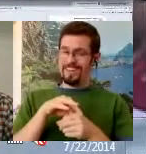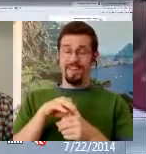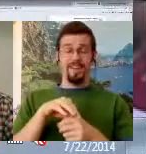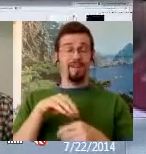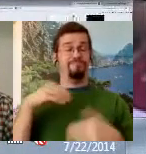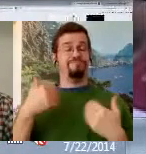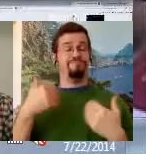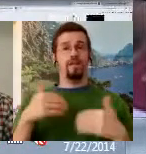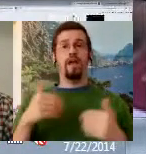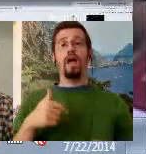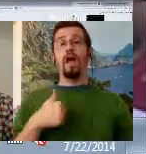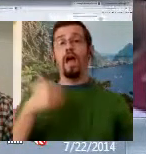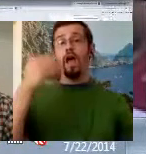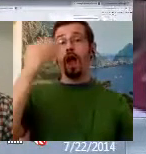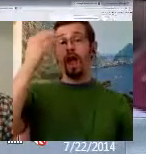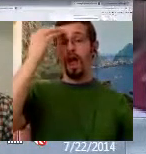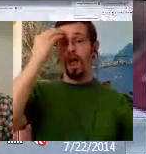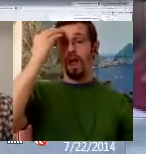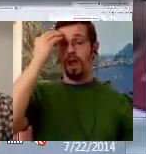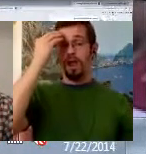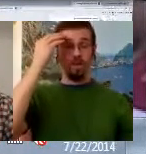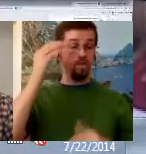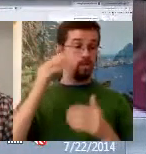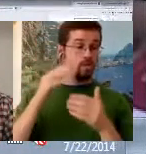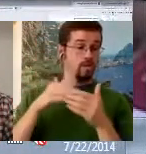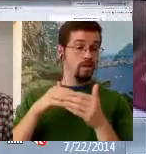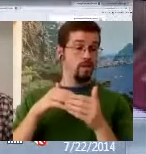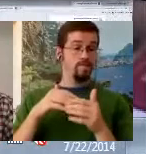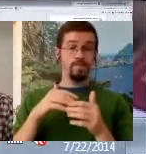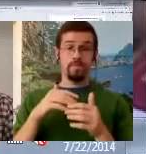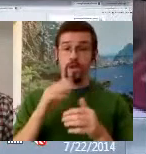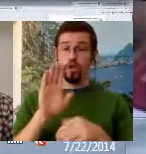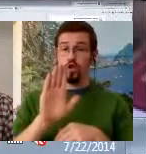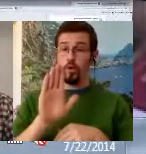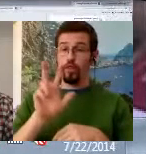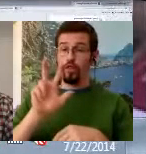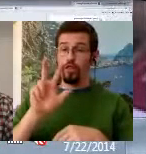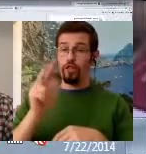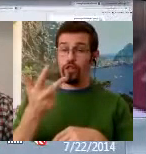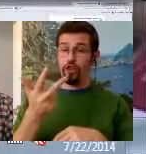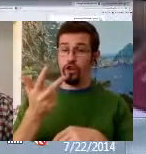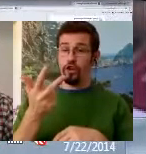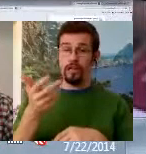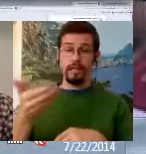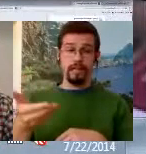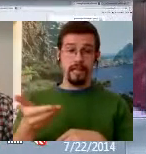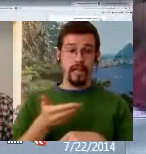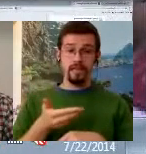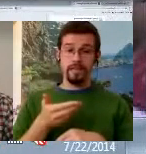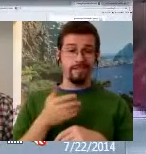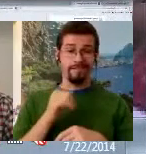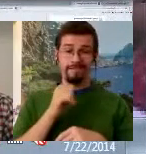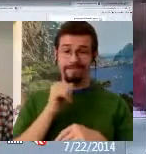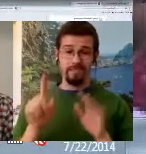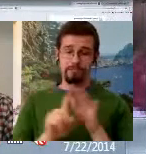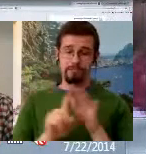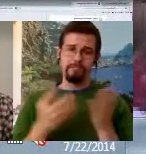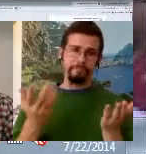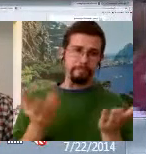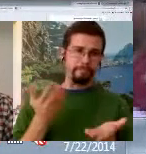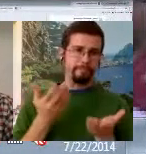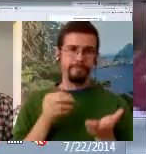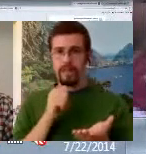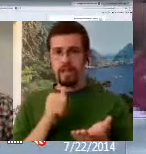listen, I know that our guest, the third guest, probably, I don't know whether he'll be able to arrive or not. If he doesn't, please know